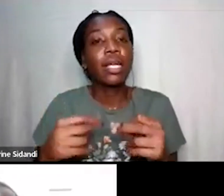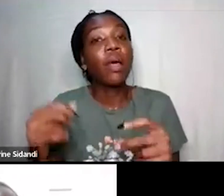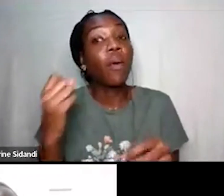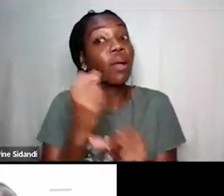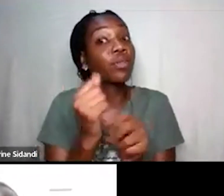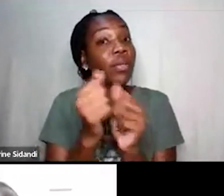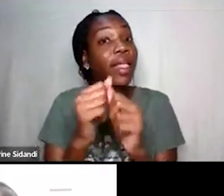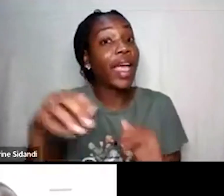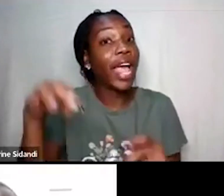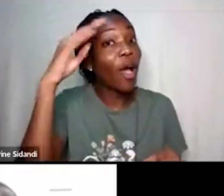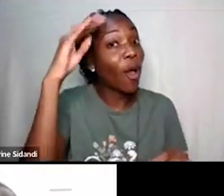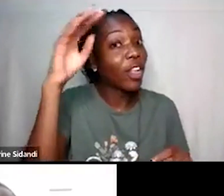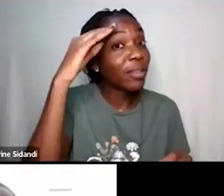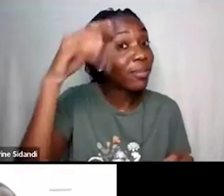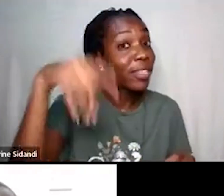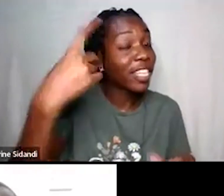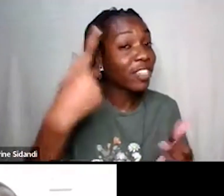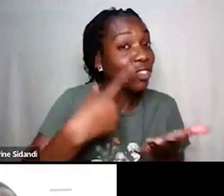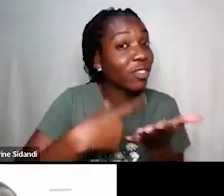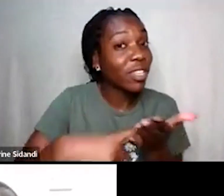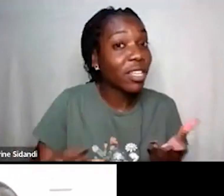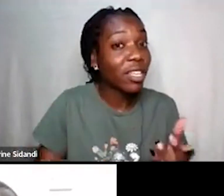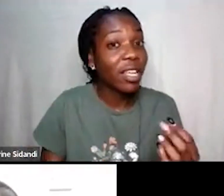this time is not going to be from